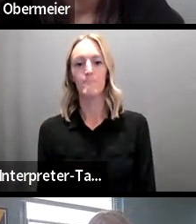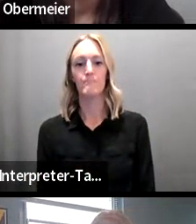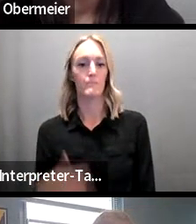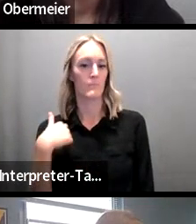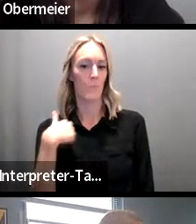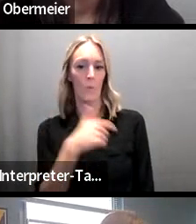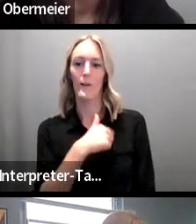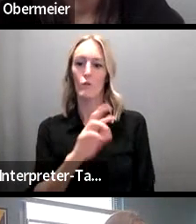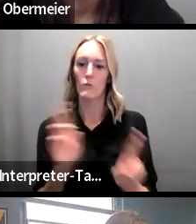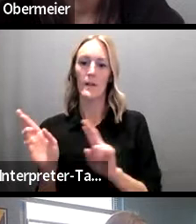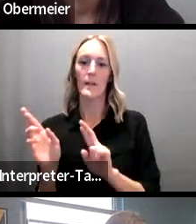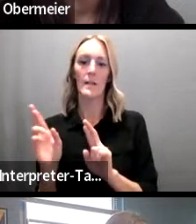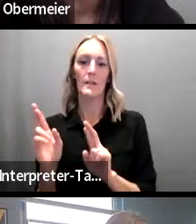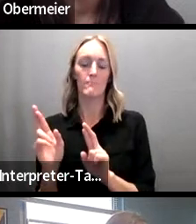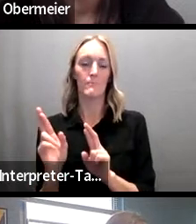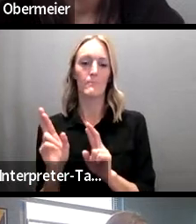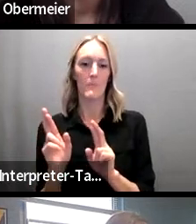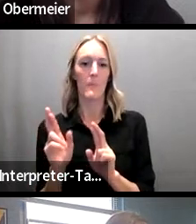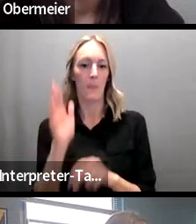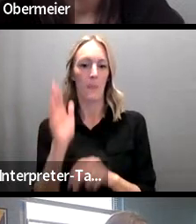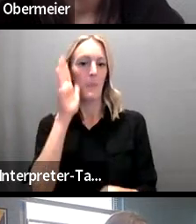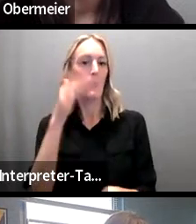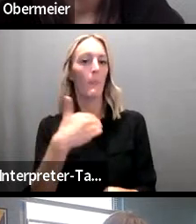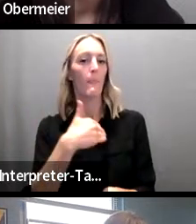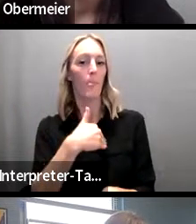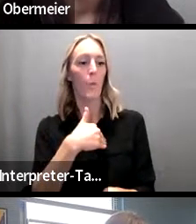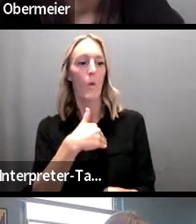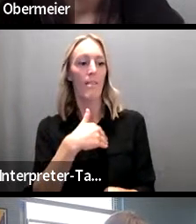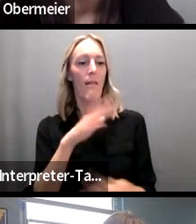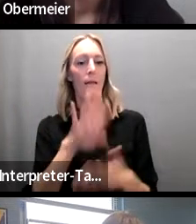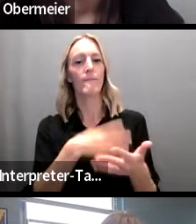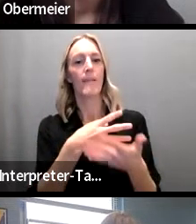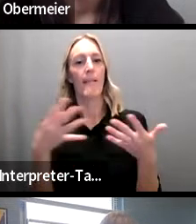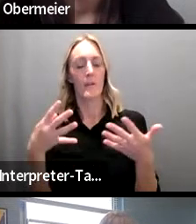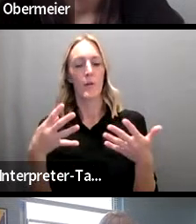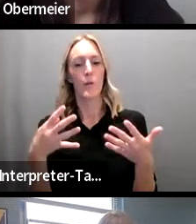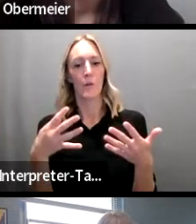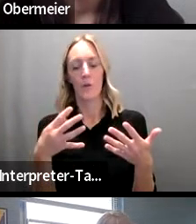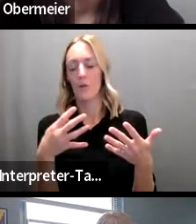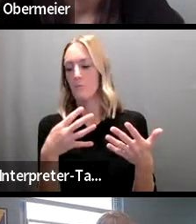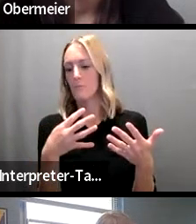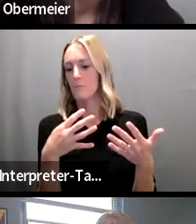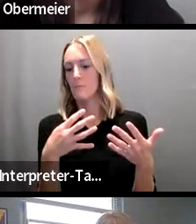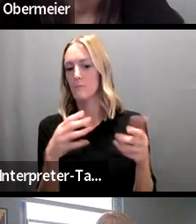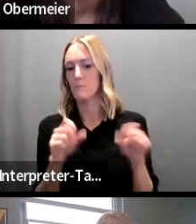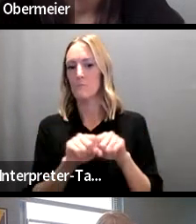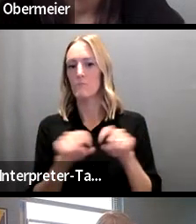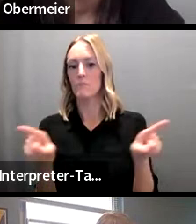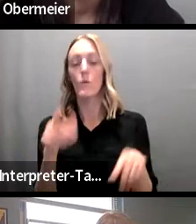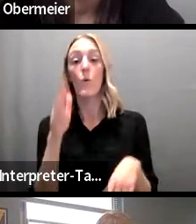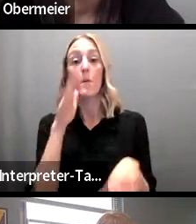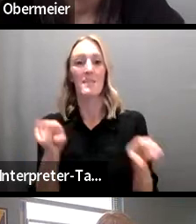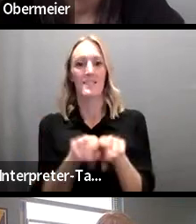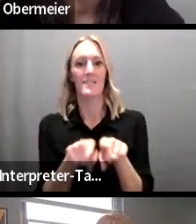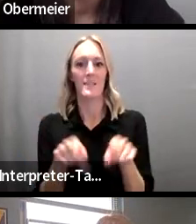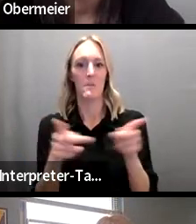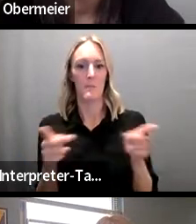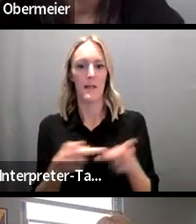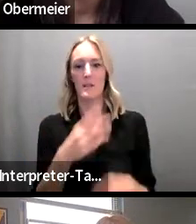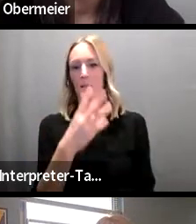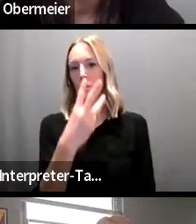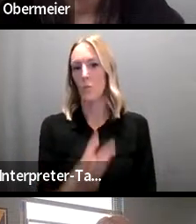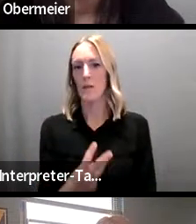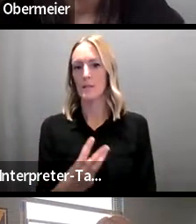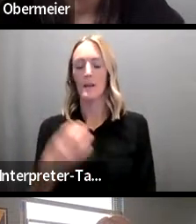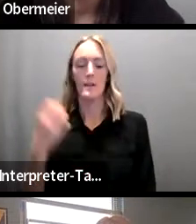we're ready, and we will have a calendar out in which we will be at the same locations on Wednesdays and